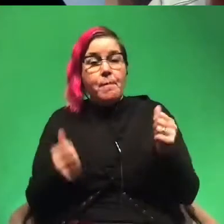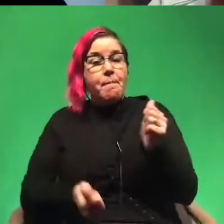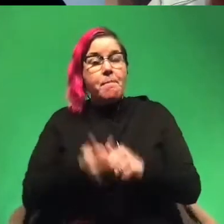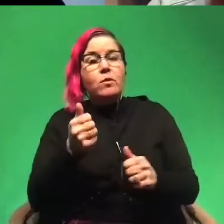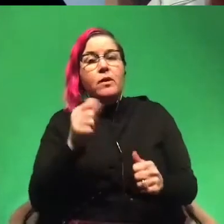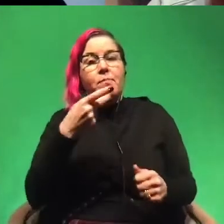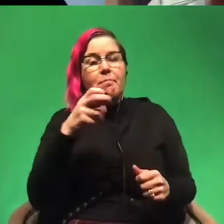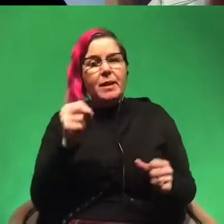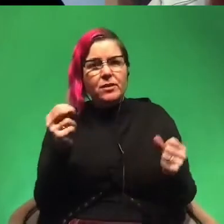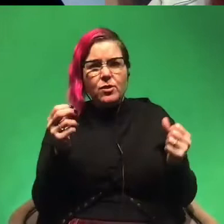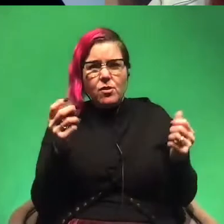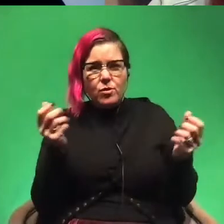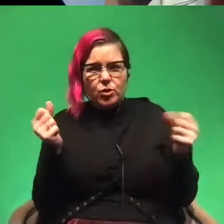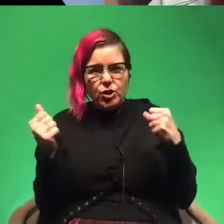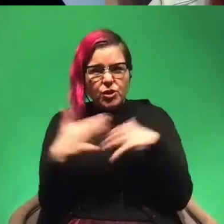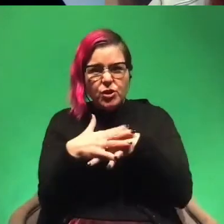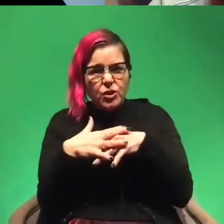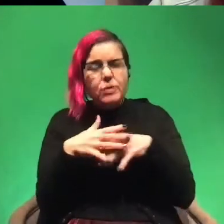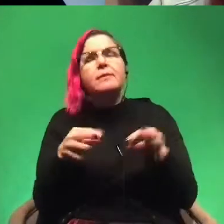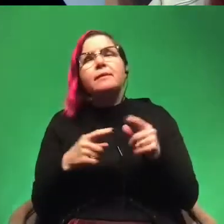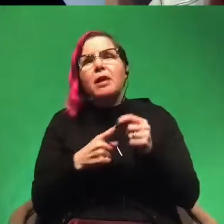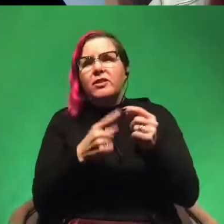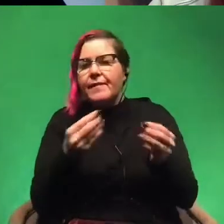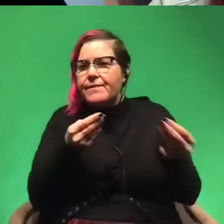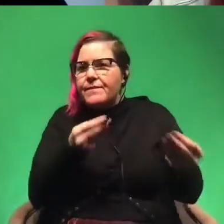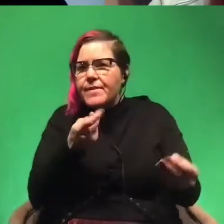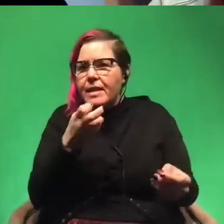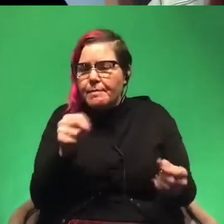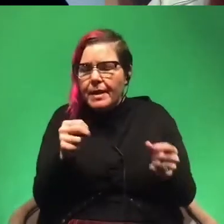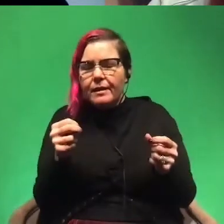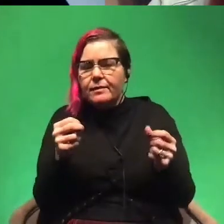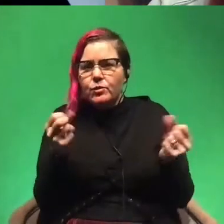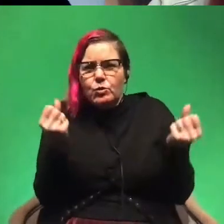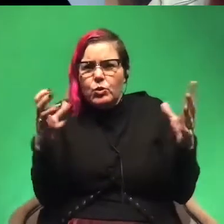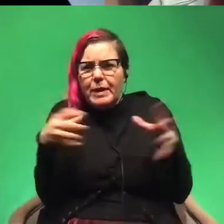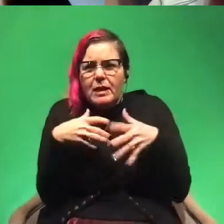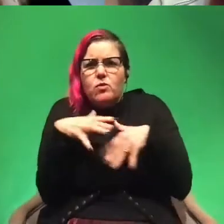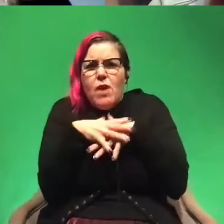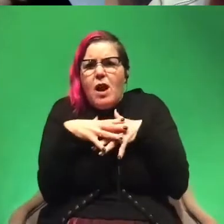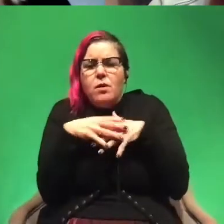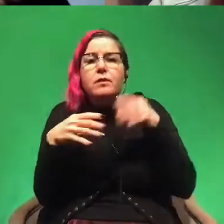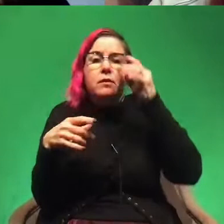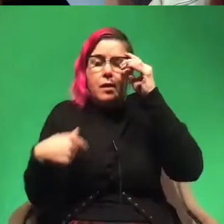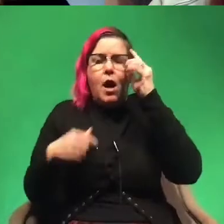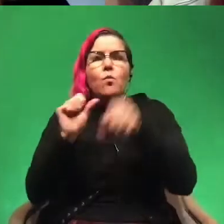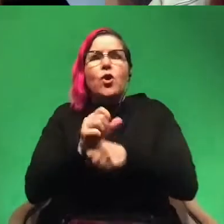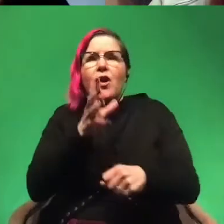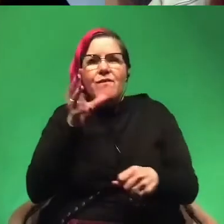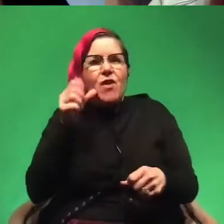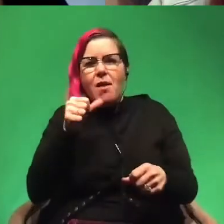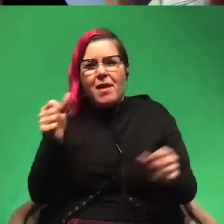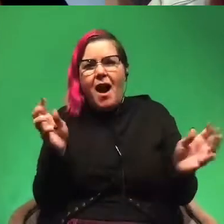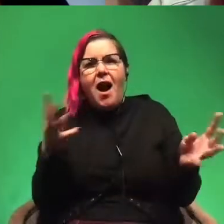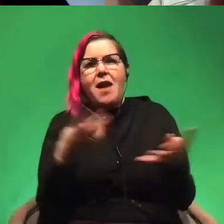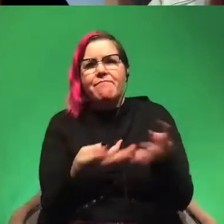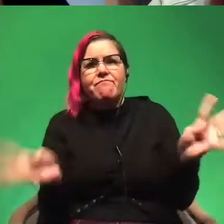are overcrowded, particularly the feeding pens. You know, I said I worked on a farm. You know, we did not corral animals